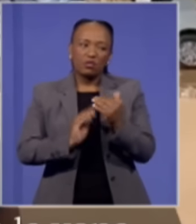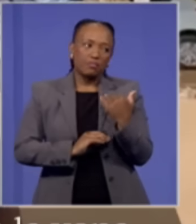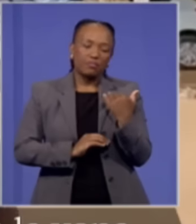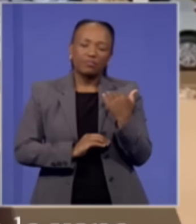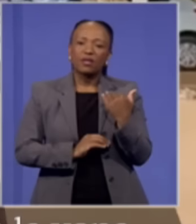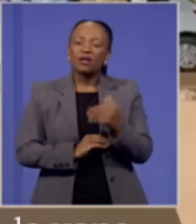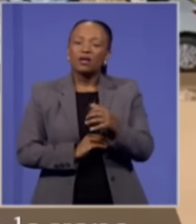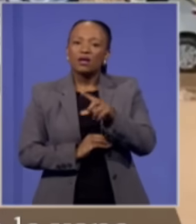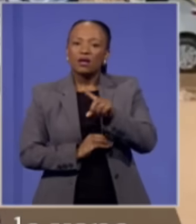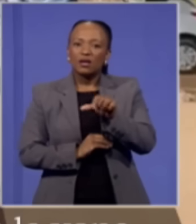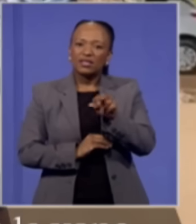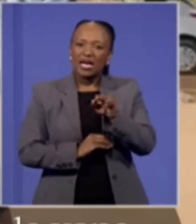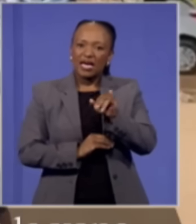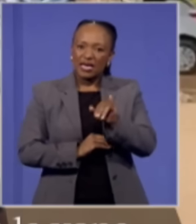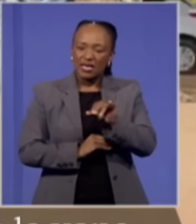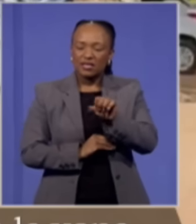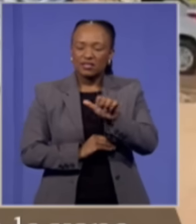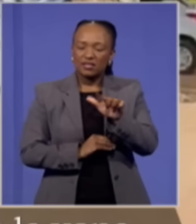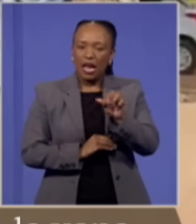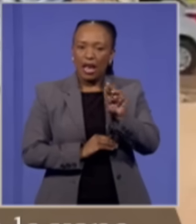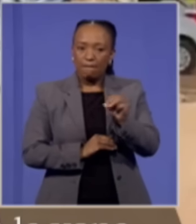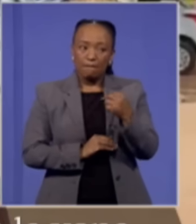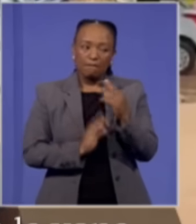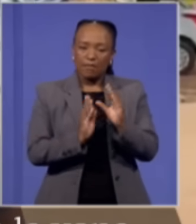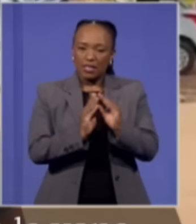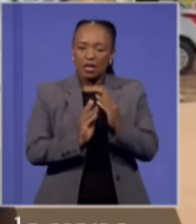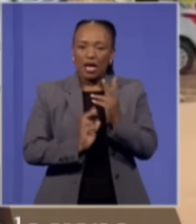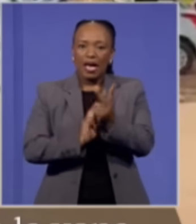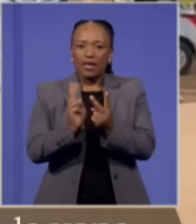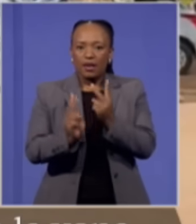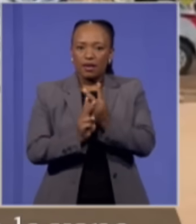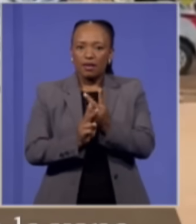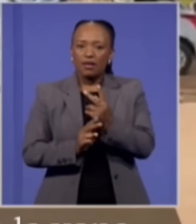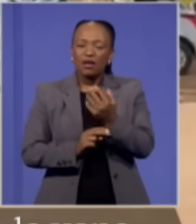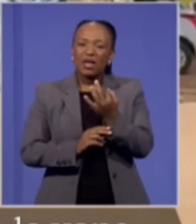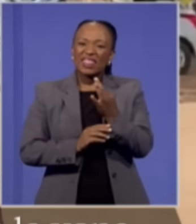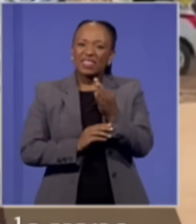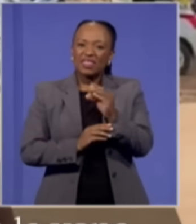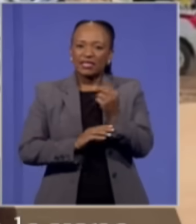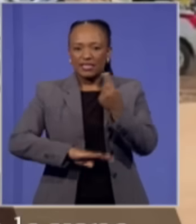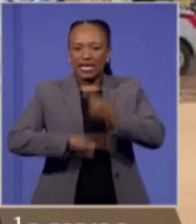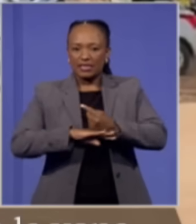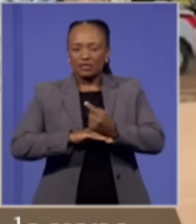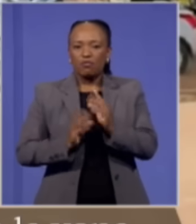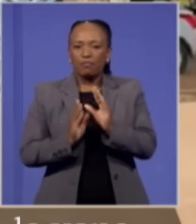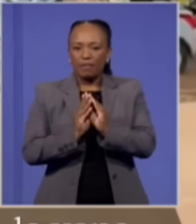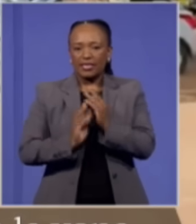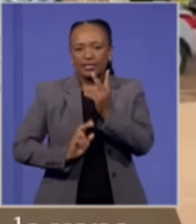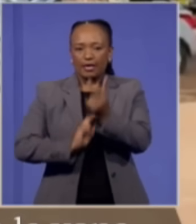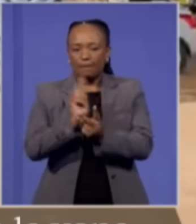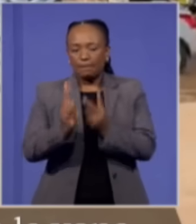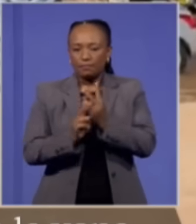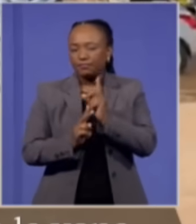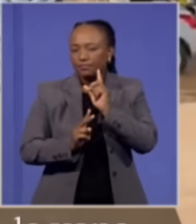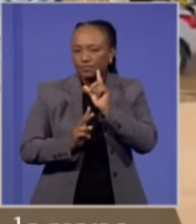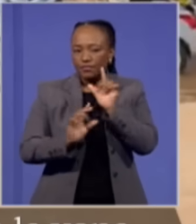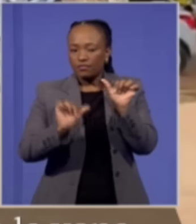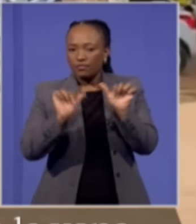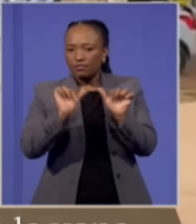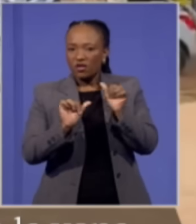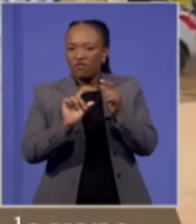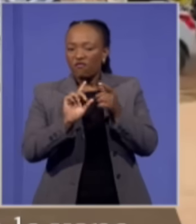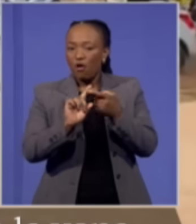where it was said that we need to meet again within 30 days to assess progress since